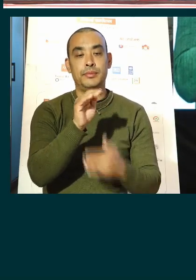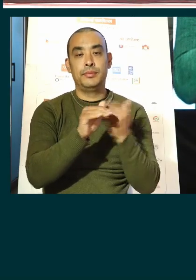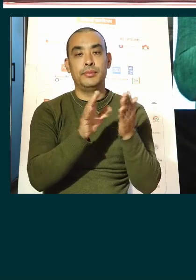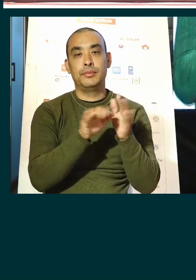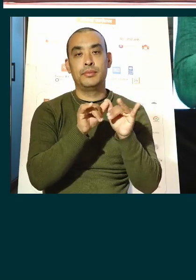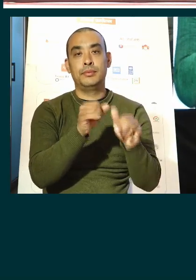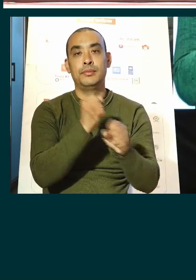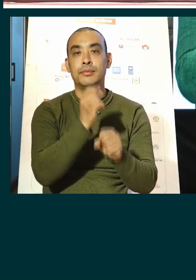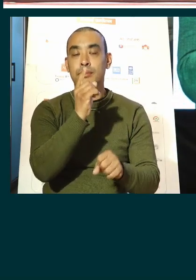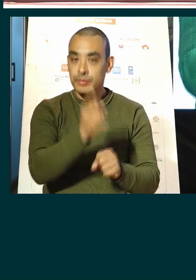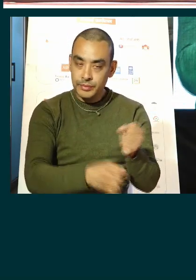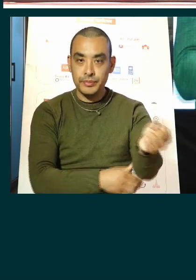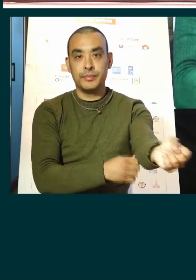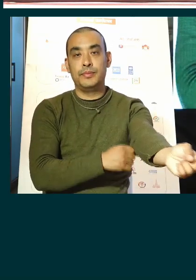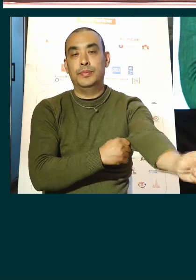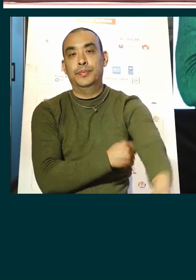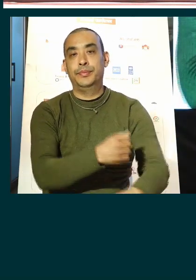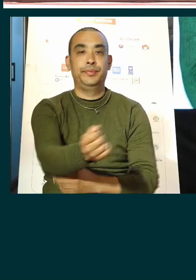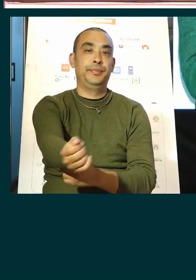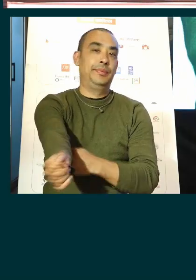much. And